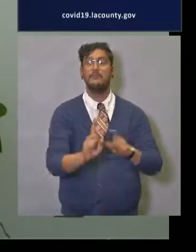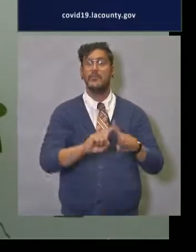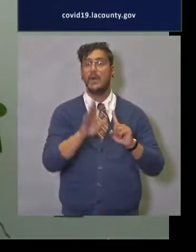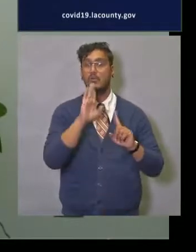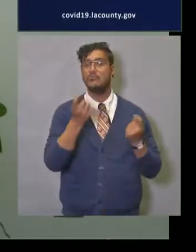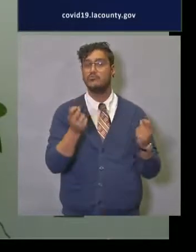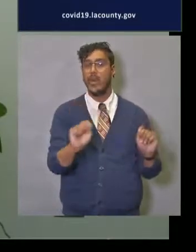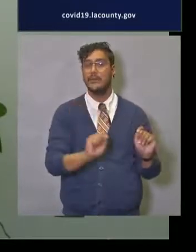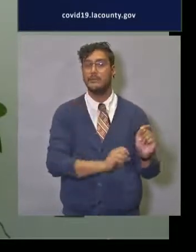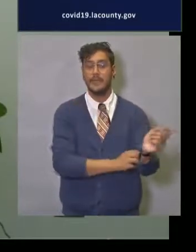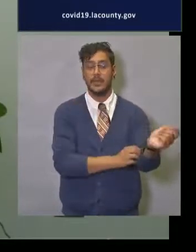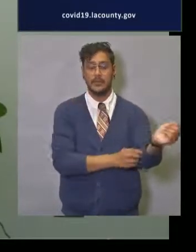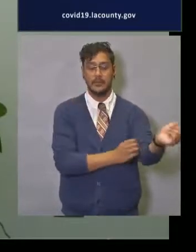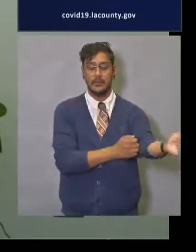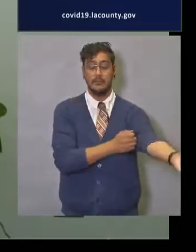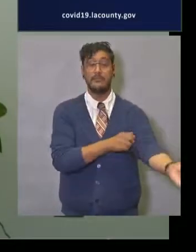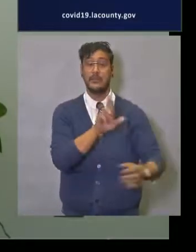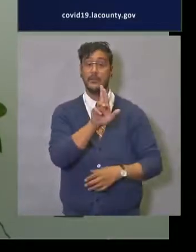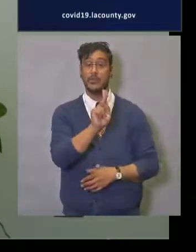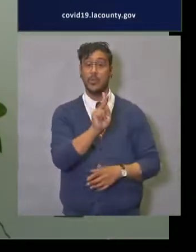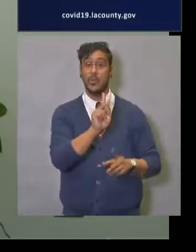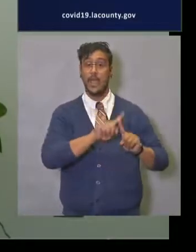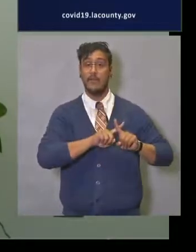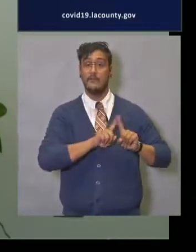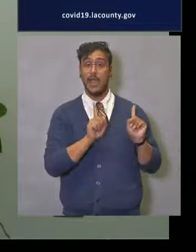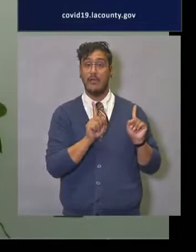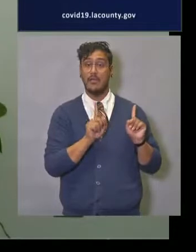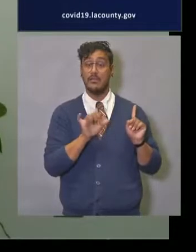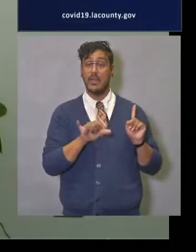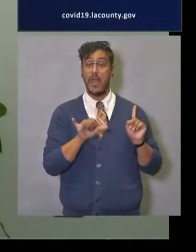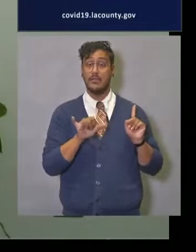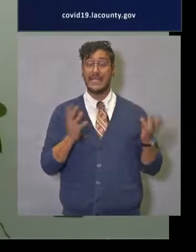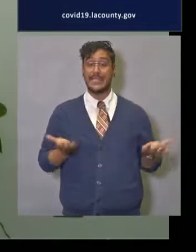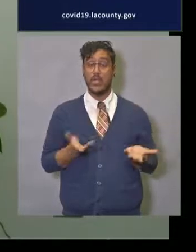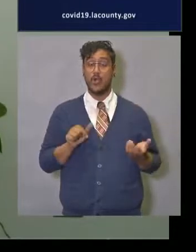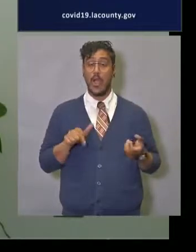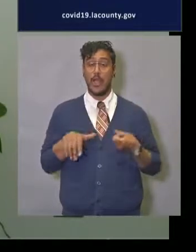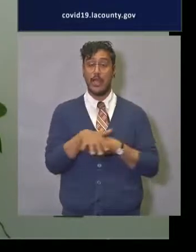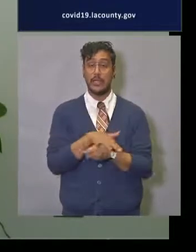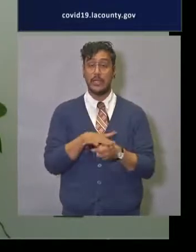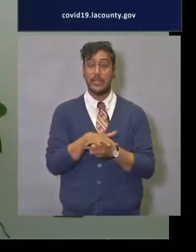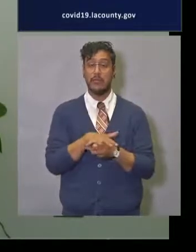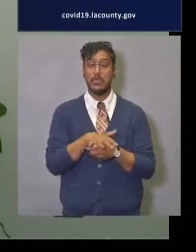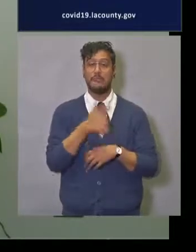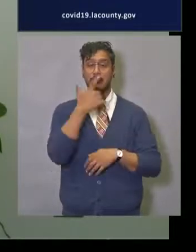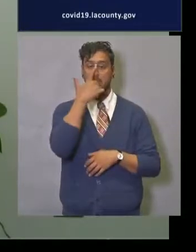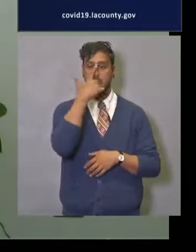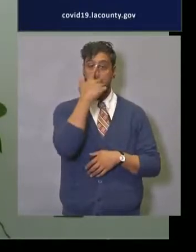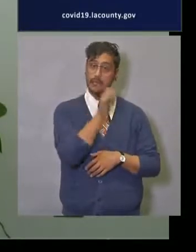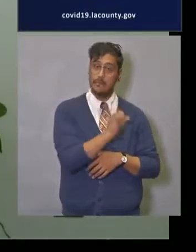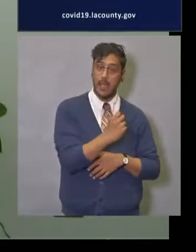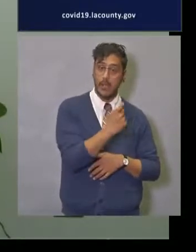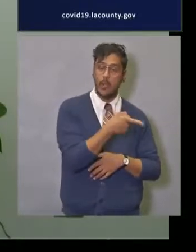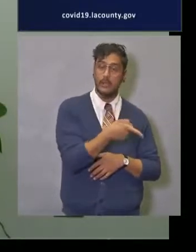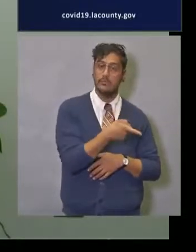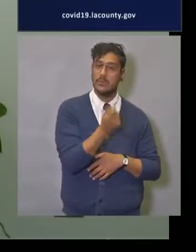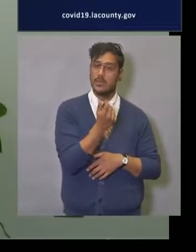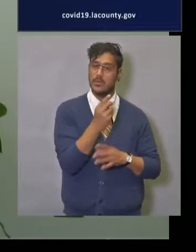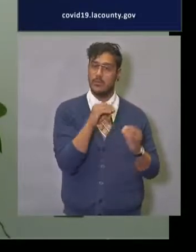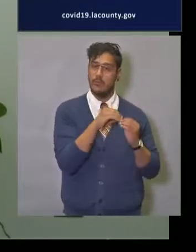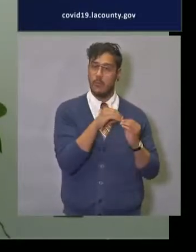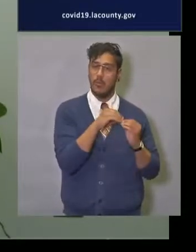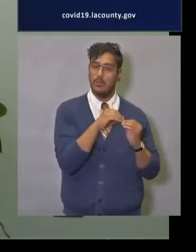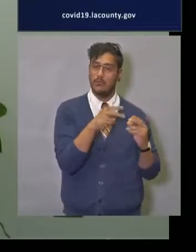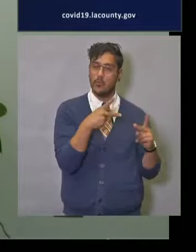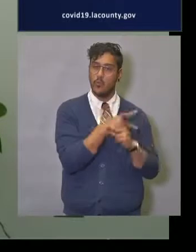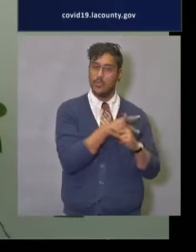start. So the UK variant, which is present here in LA County, is in fact thought to be slightly more deadly.